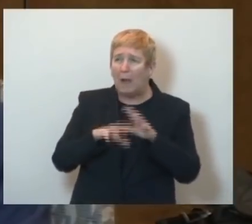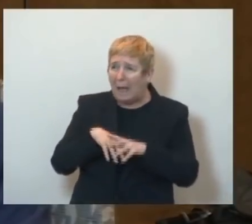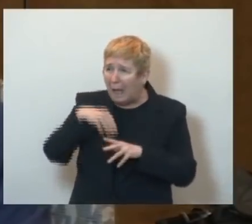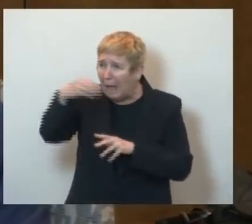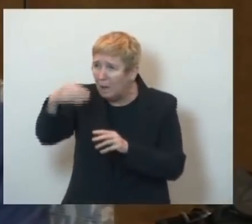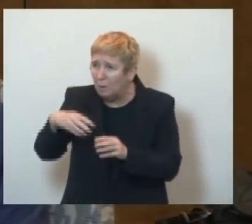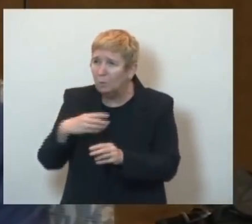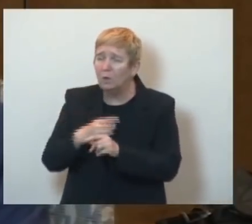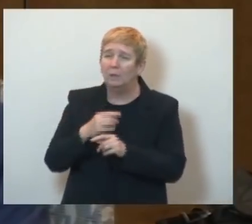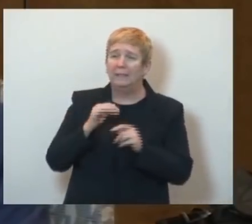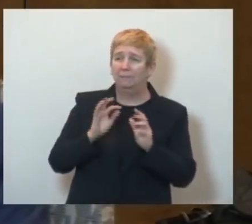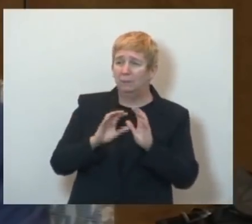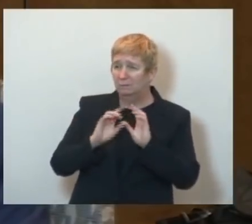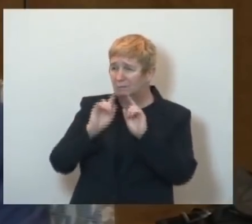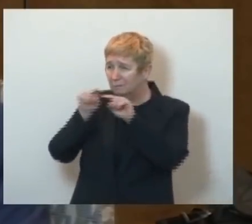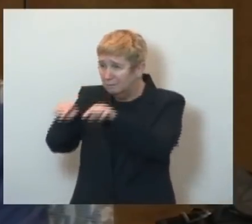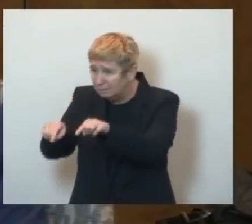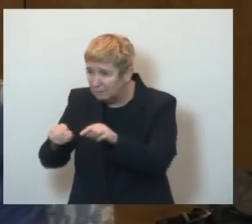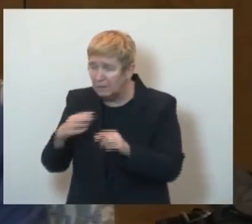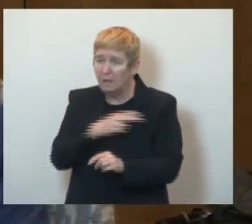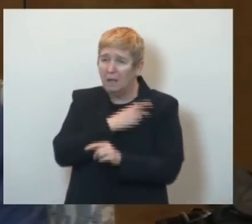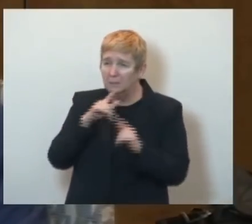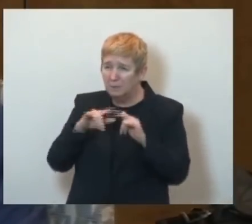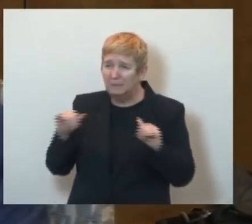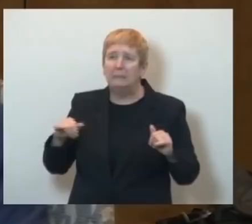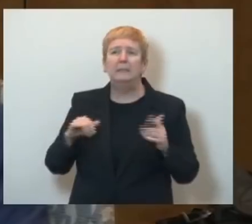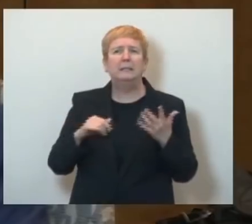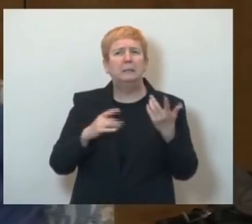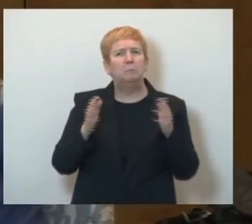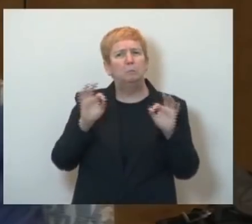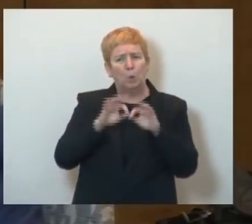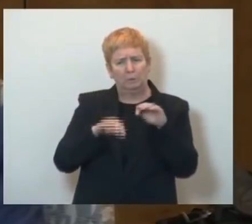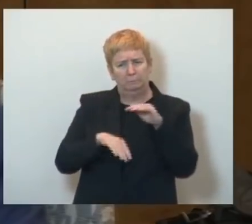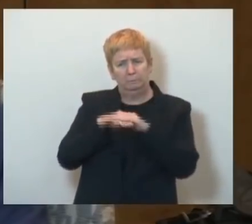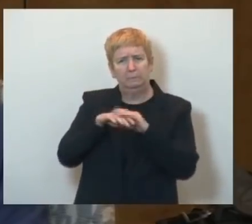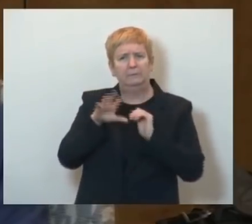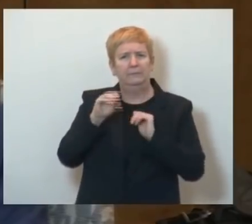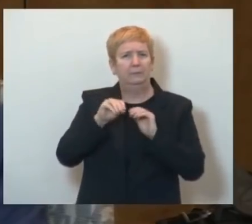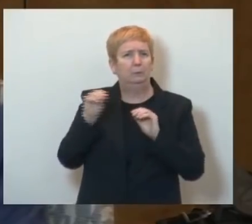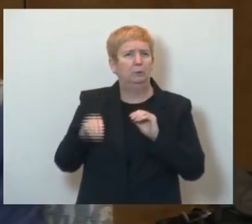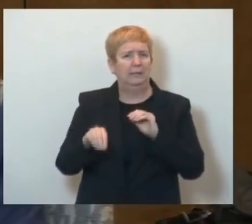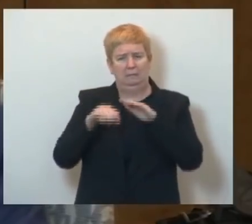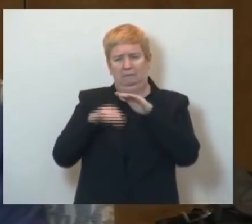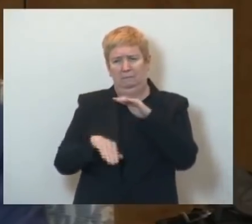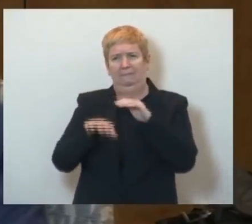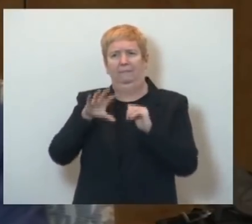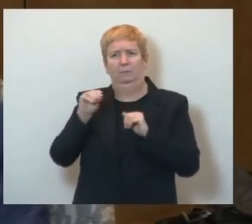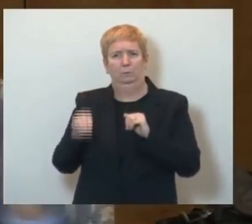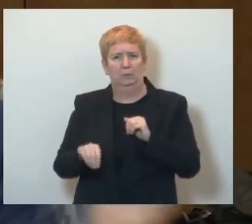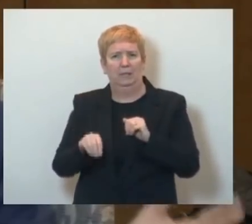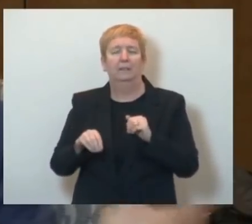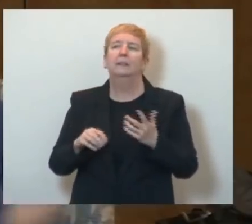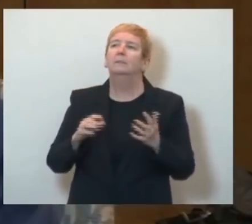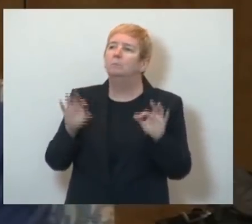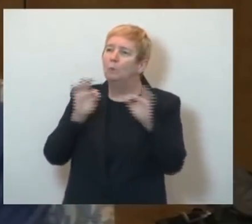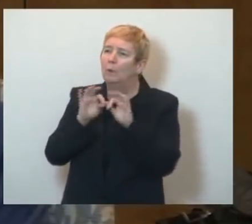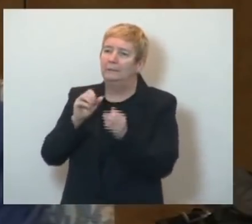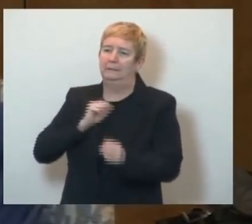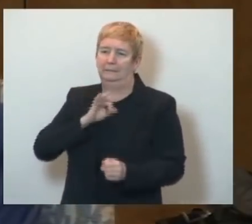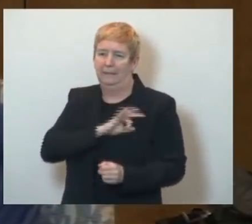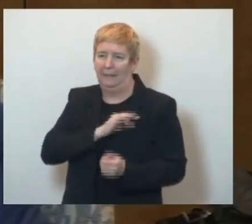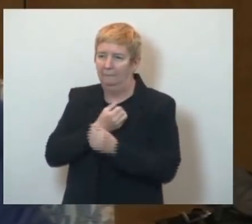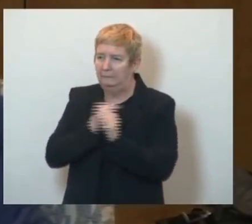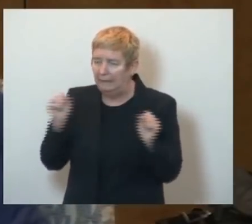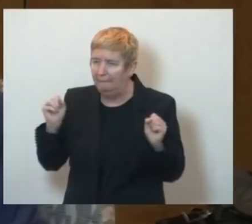all the necessary policies and procedures for patient safety, staff safety, medical staff safety are in place